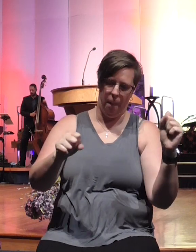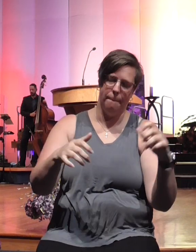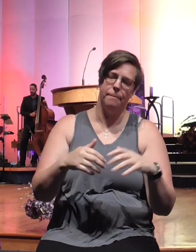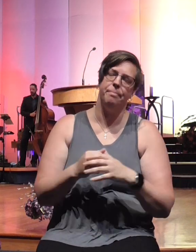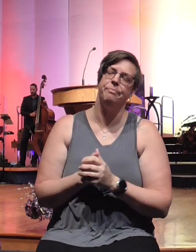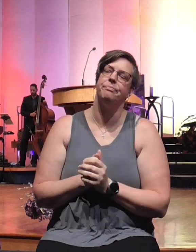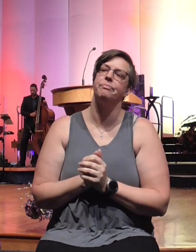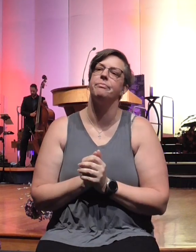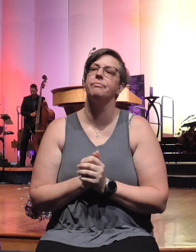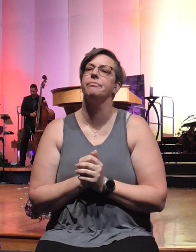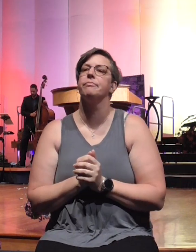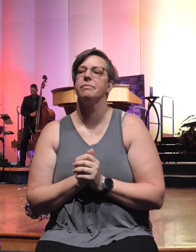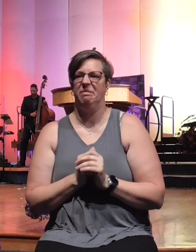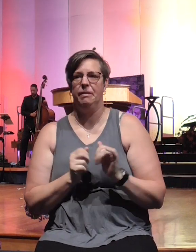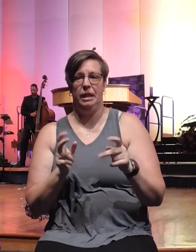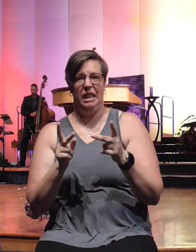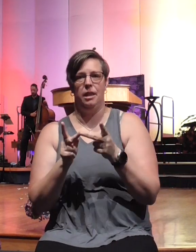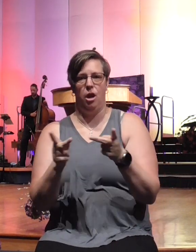There is a